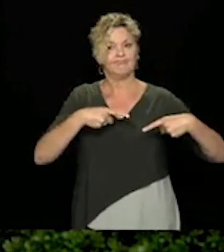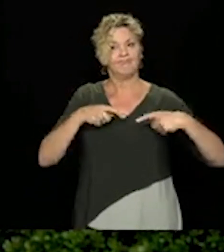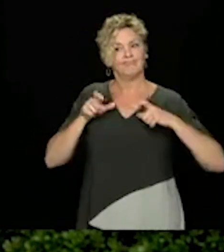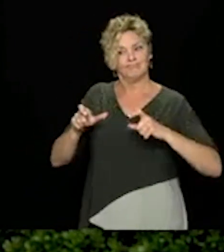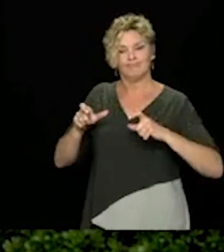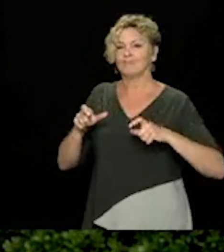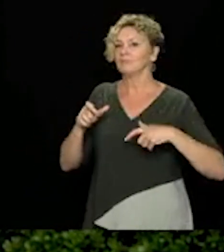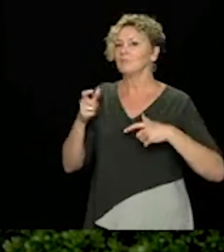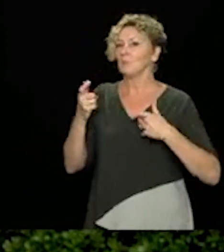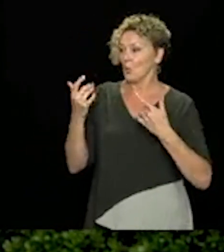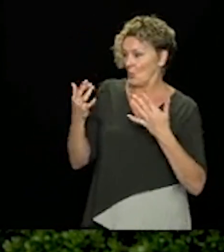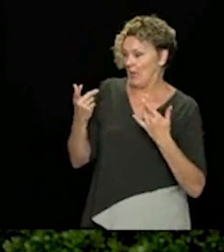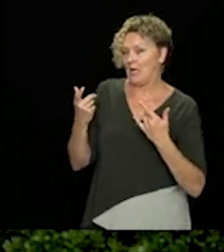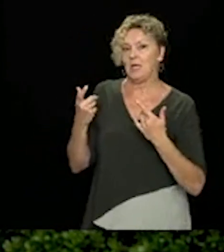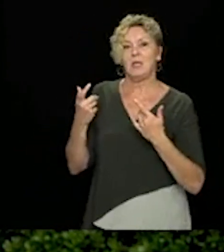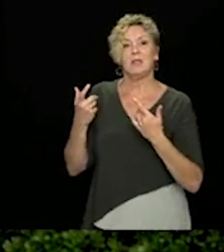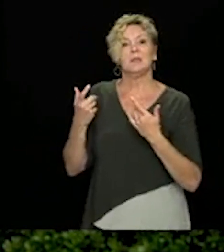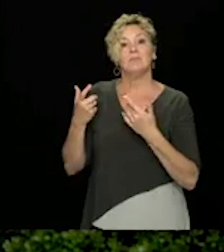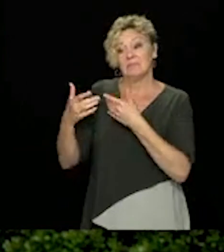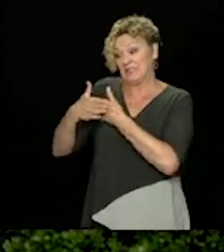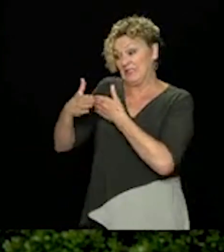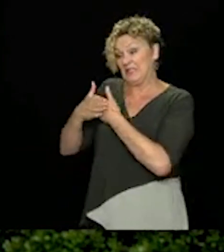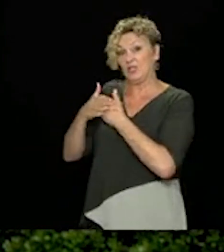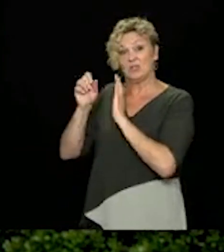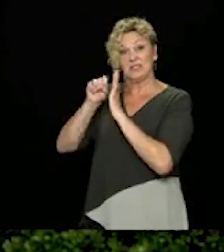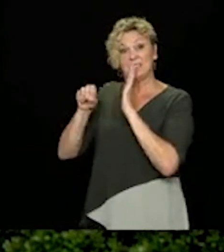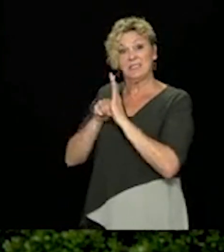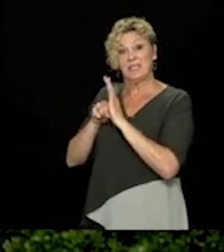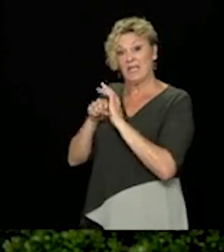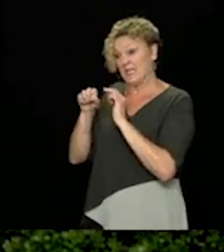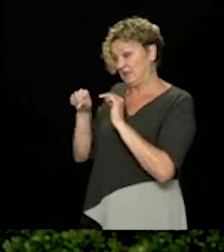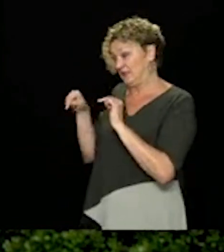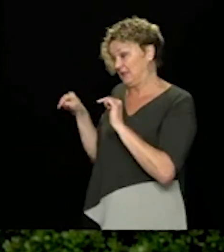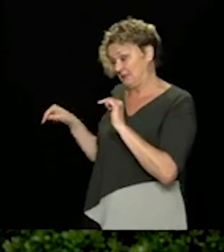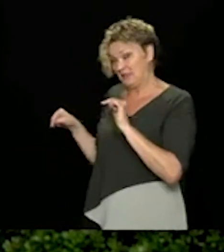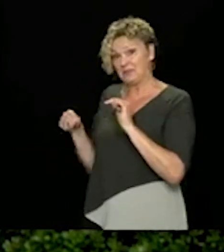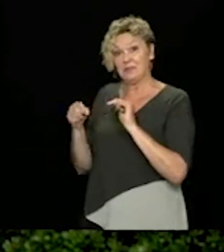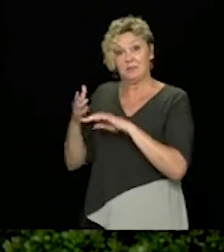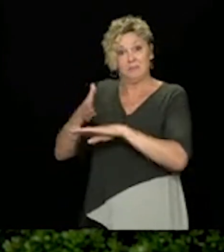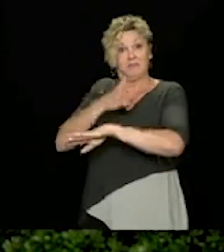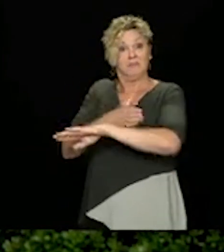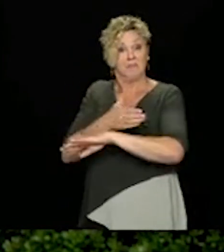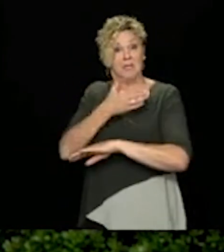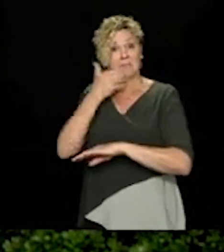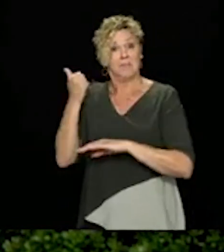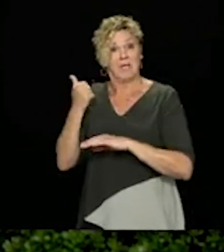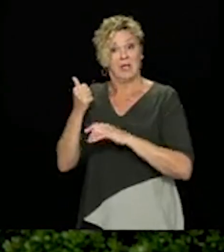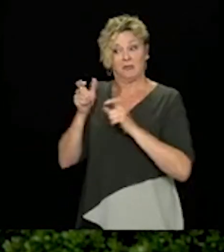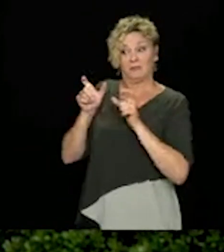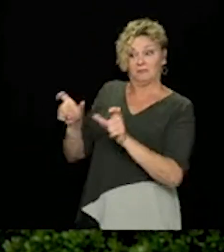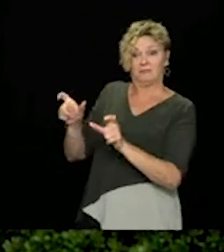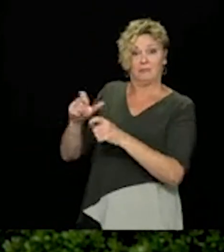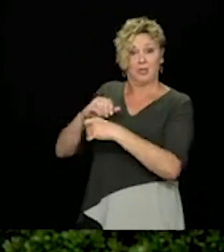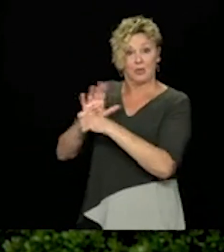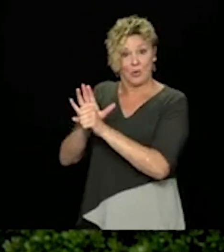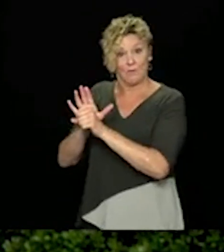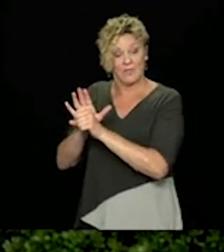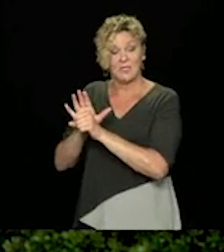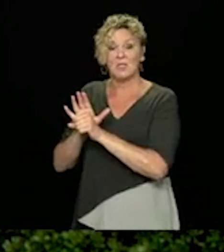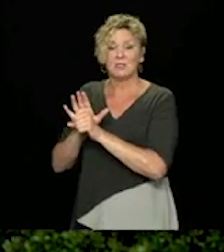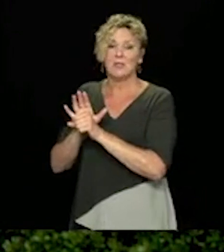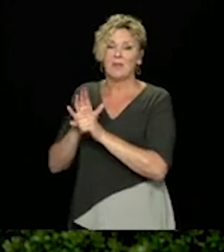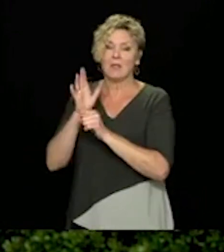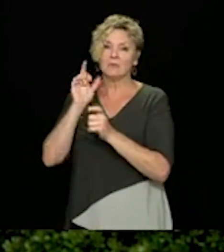until adjoining communities have better results when it comes to managing COVID-19. Saying no to U.S. tourists